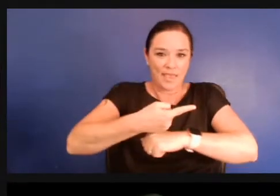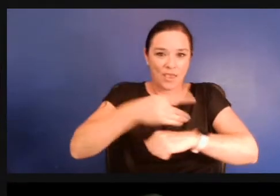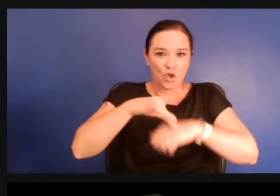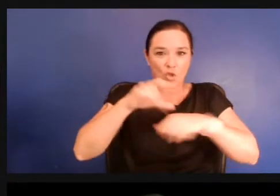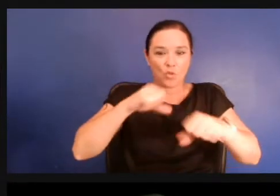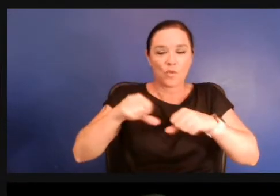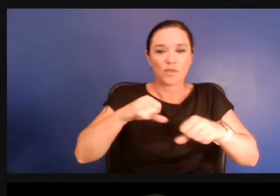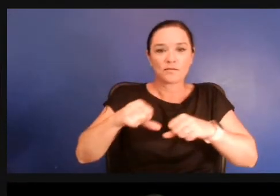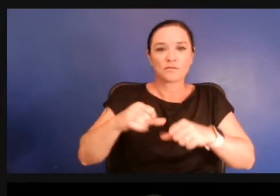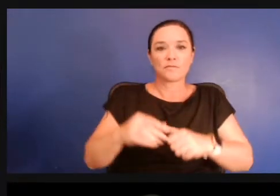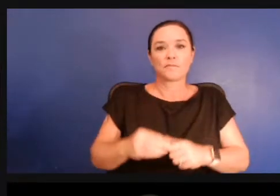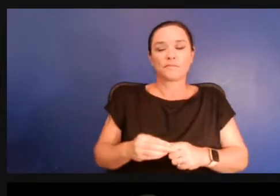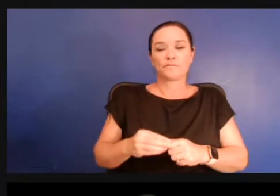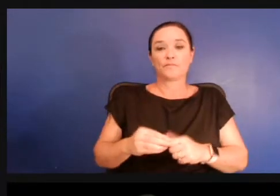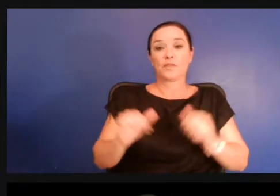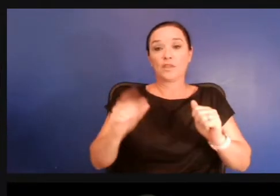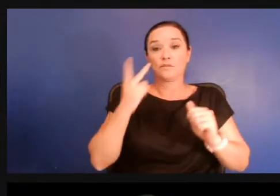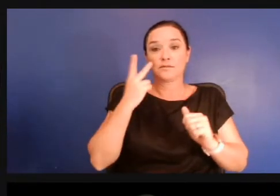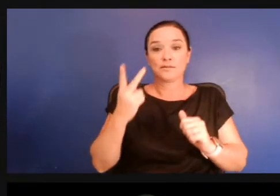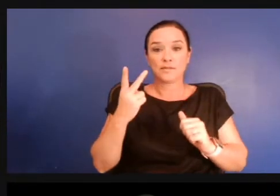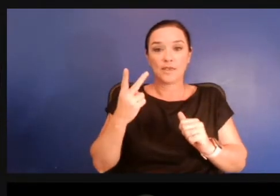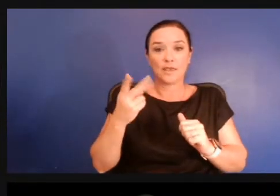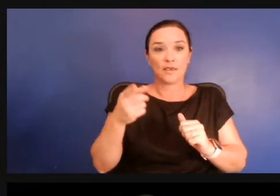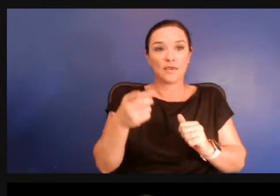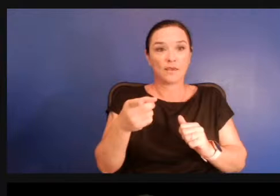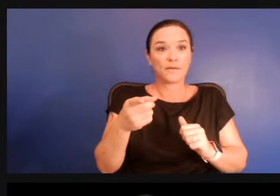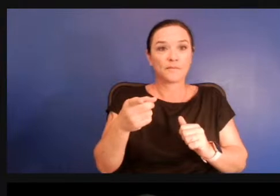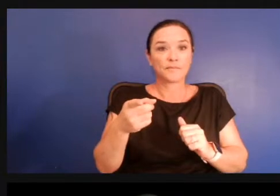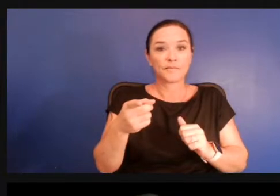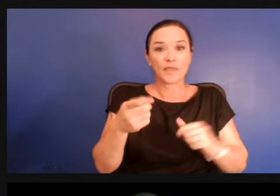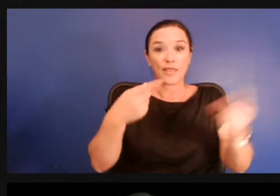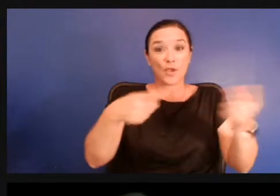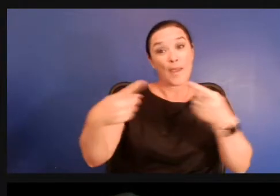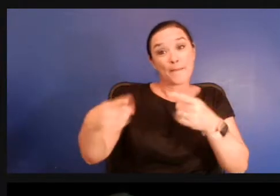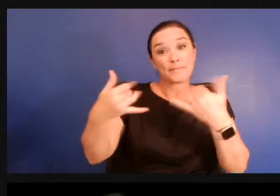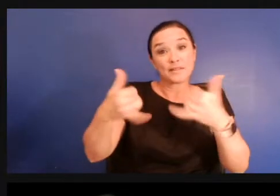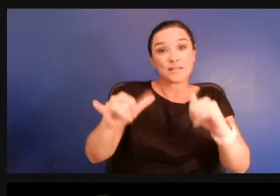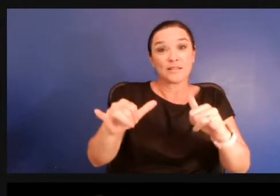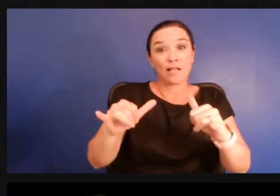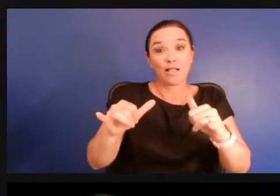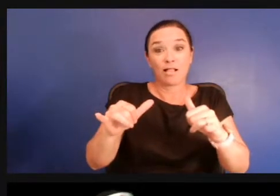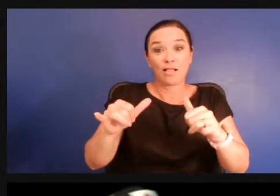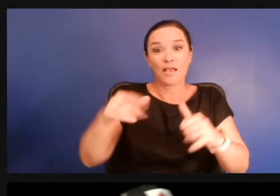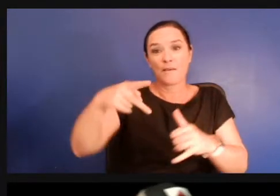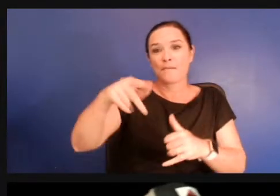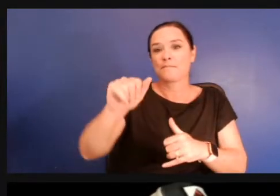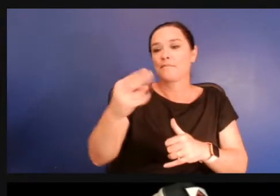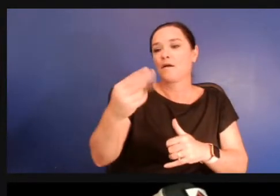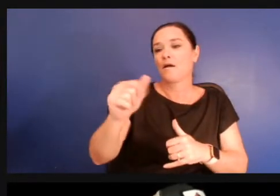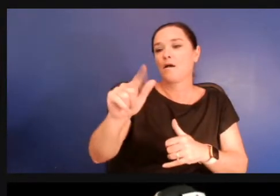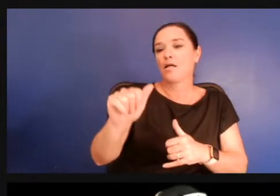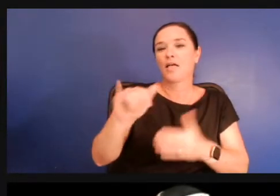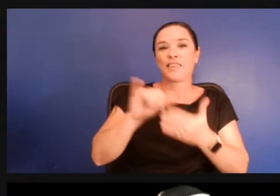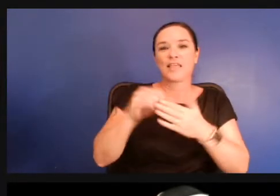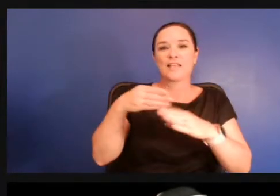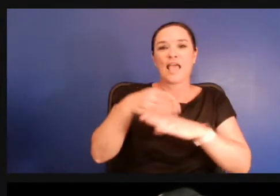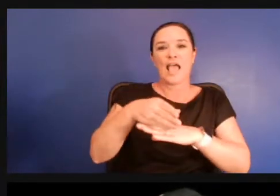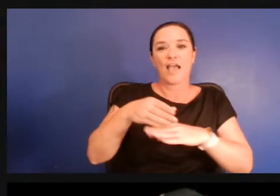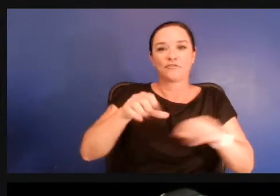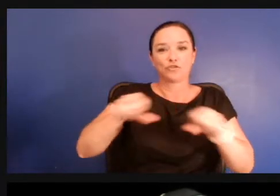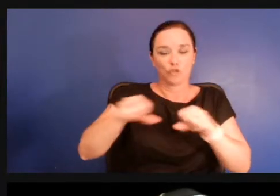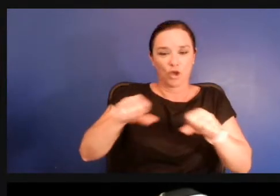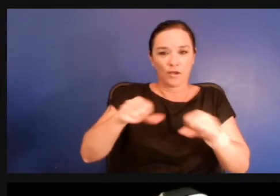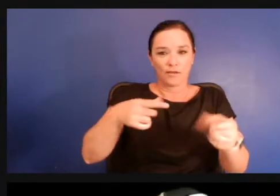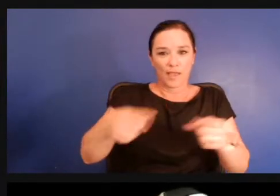And you see that they're happening still around Pāhala in that zone. Those are aftershock sequence likely, and